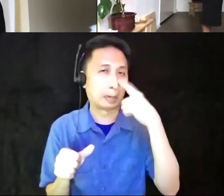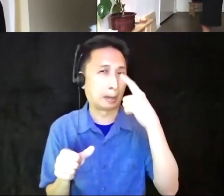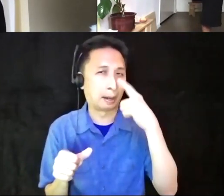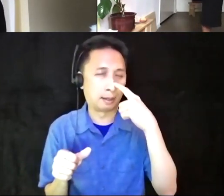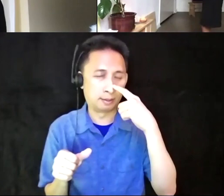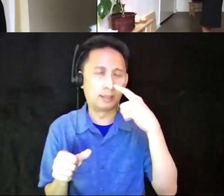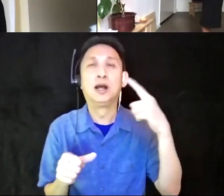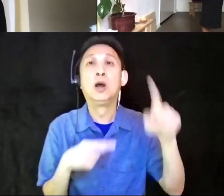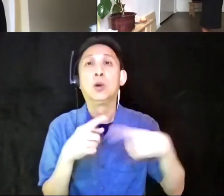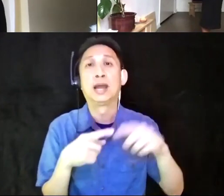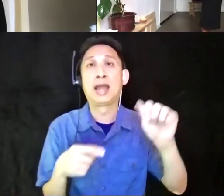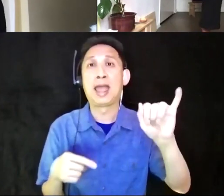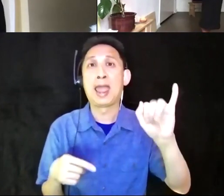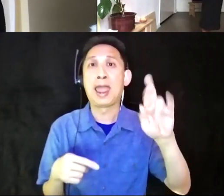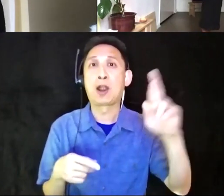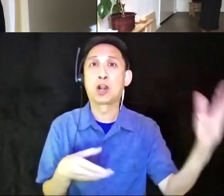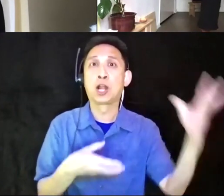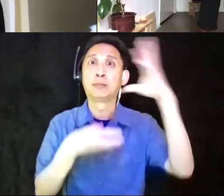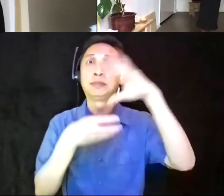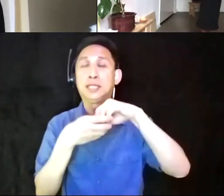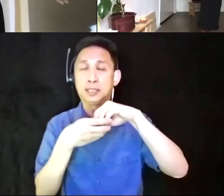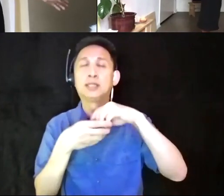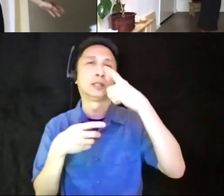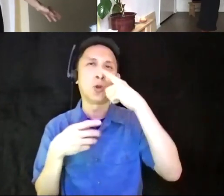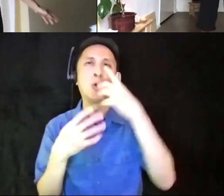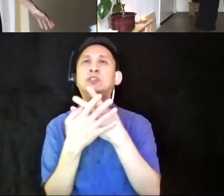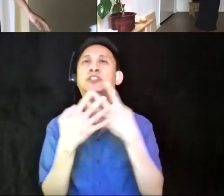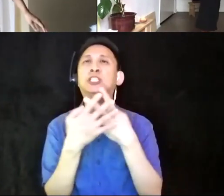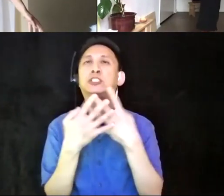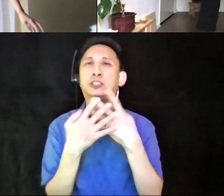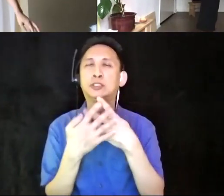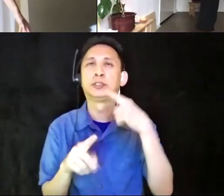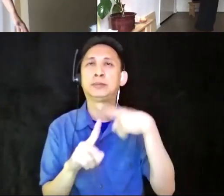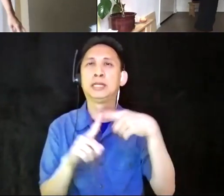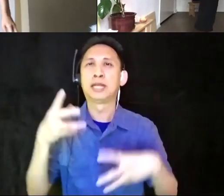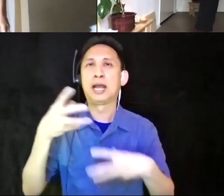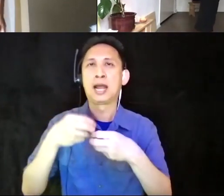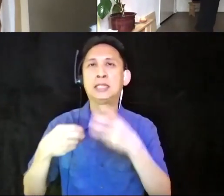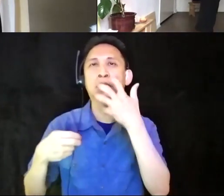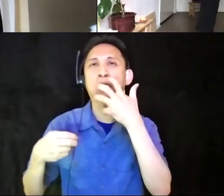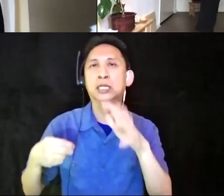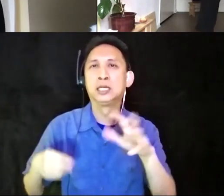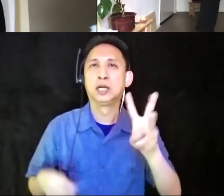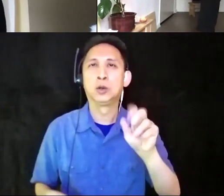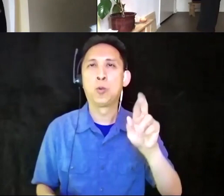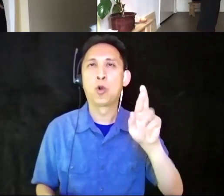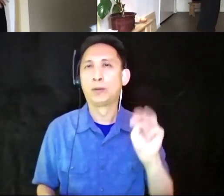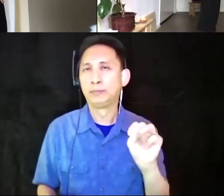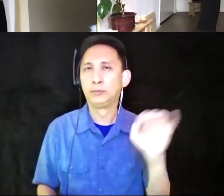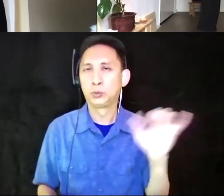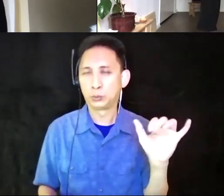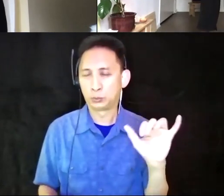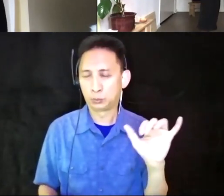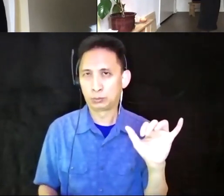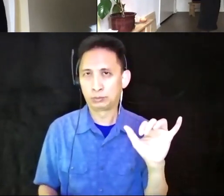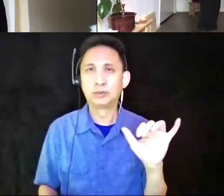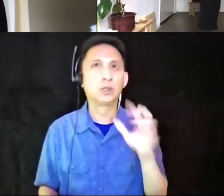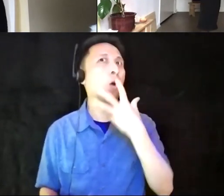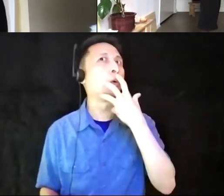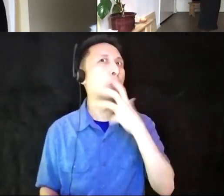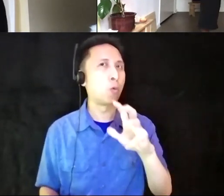breathe in this way, and your nose is a natural filter. So by breathing through the nose, we keep the air warm.